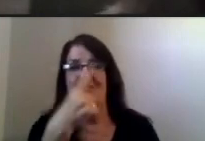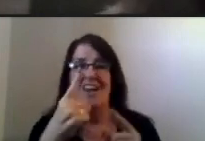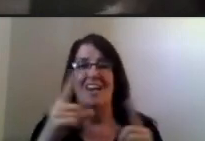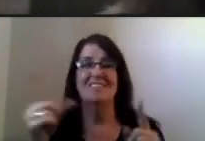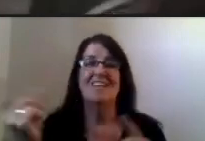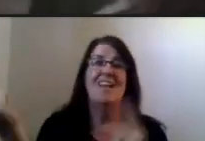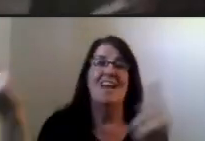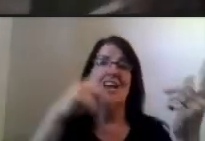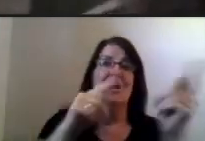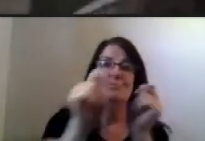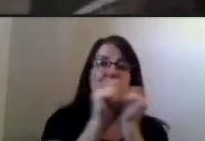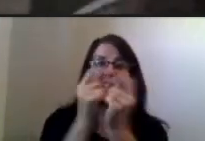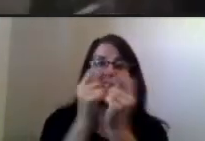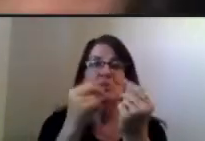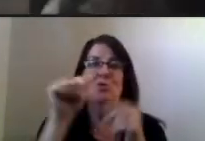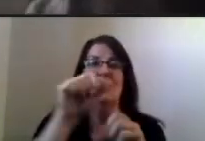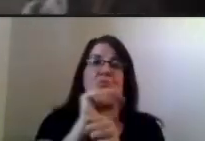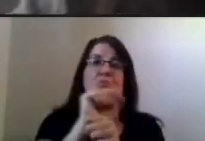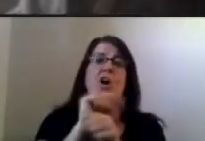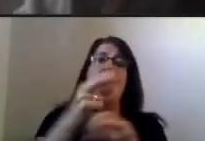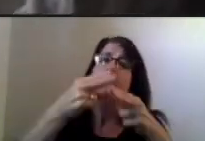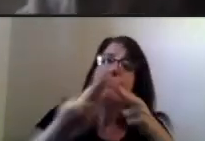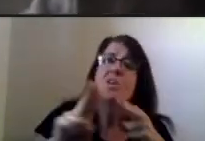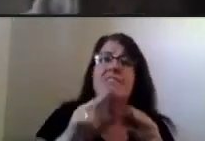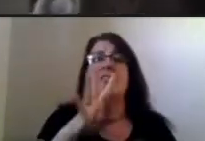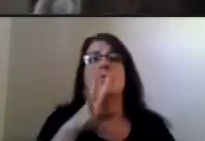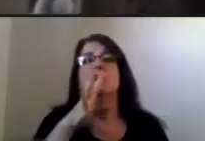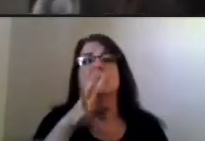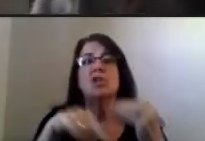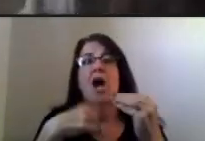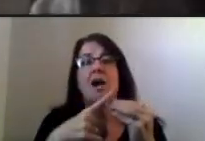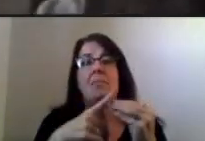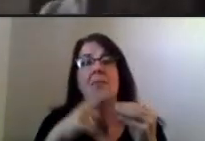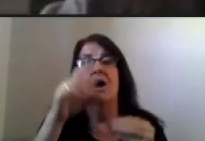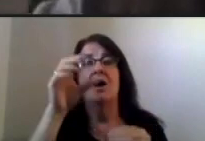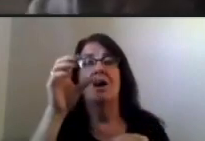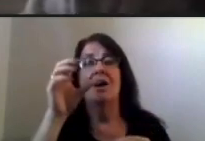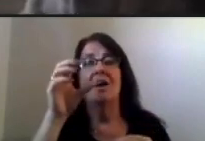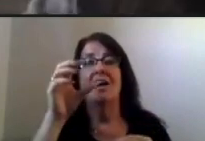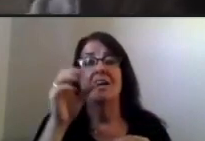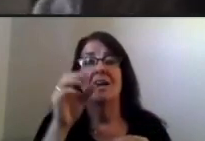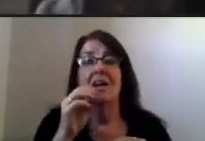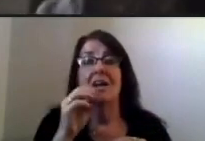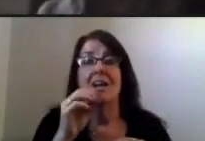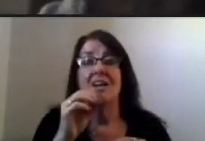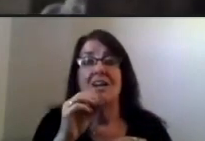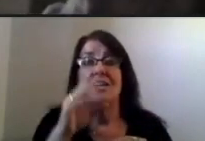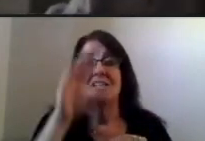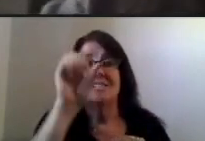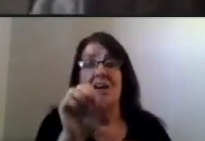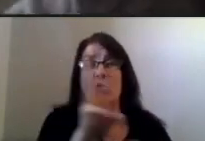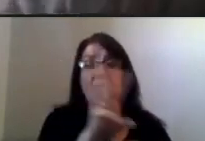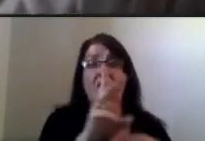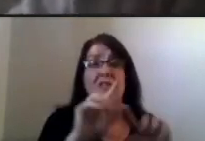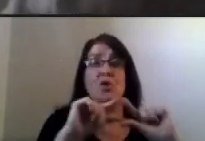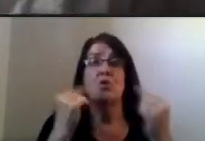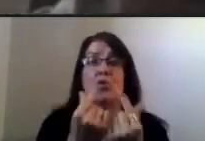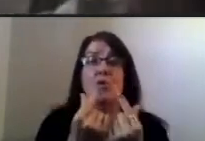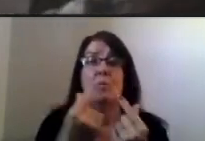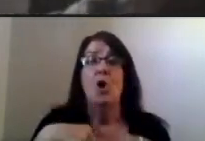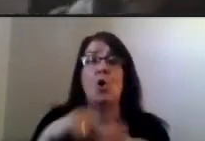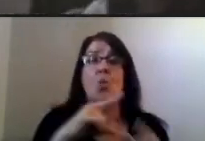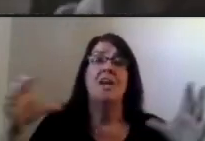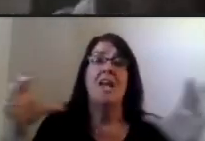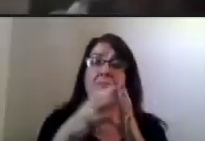work. So briefly to talk about the Southwest Detroit Cares or the Southwest Detroit Mutual Aid Group, we came together